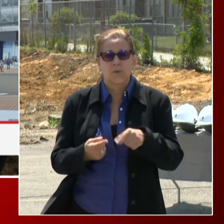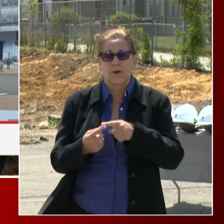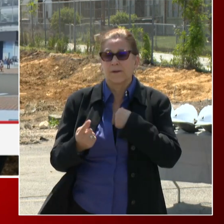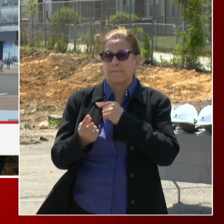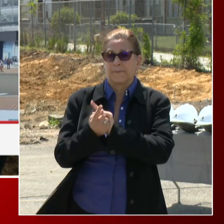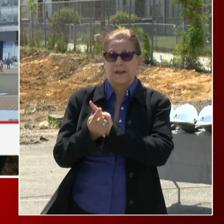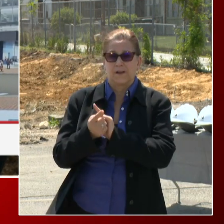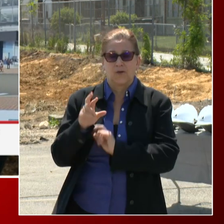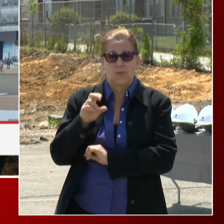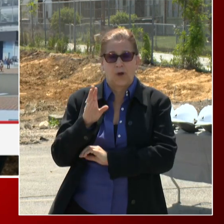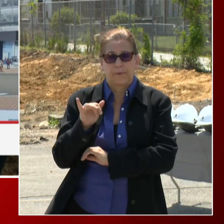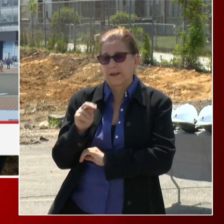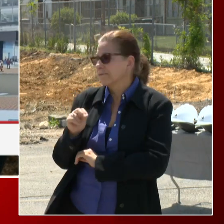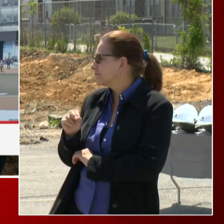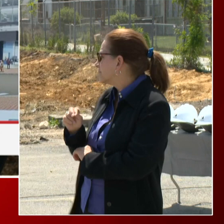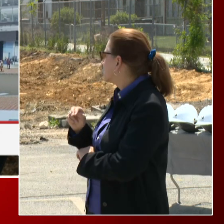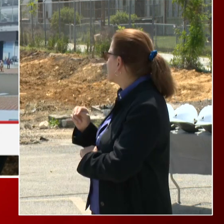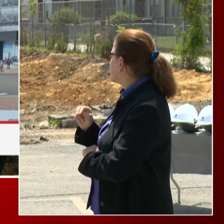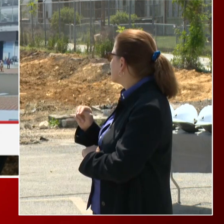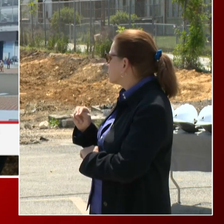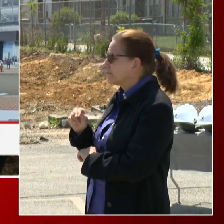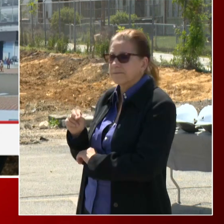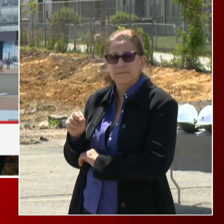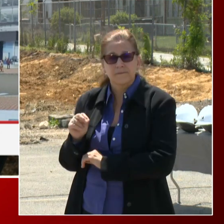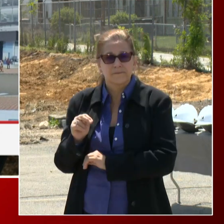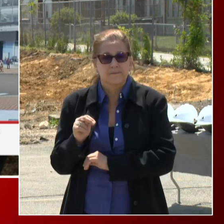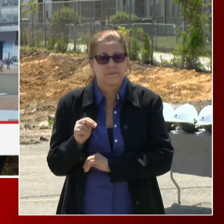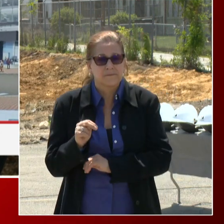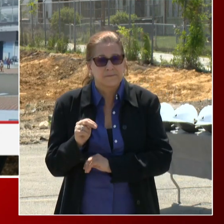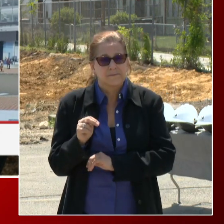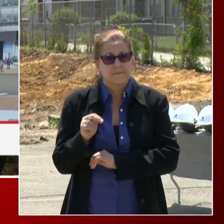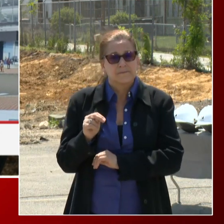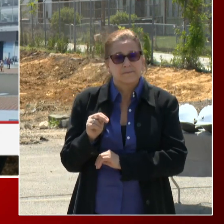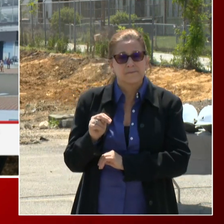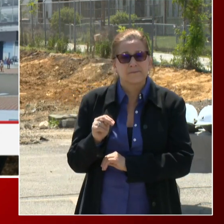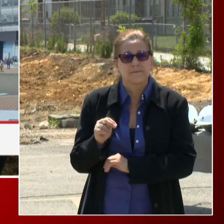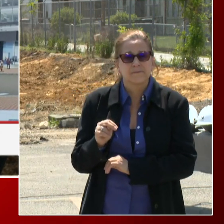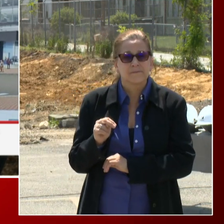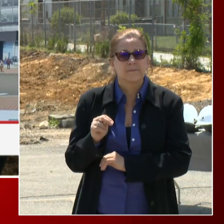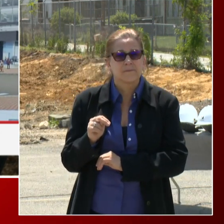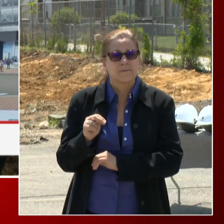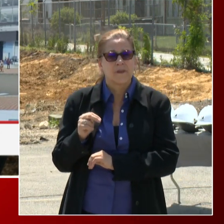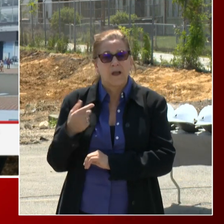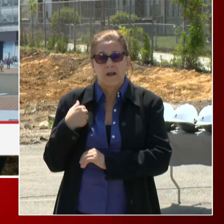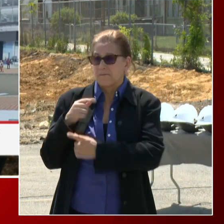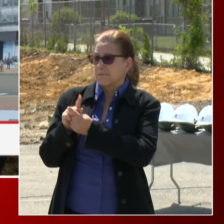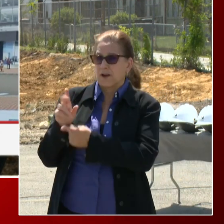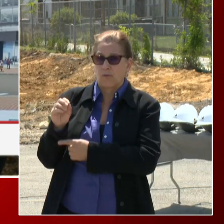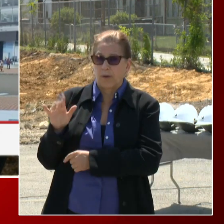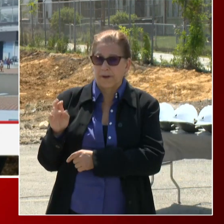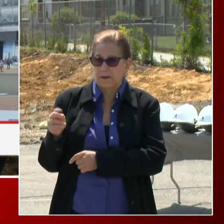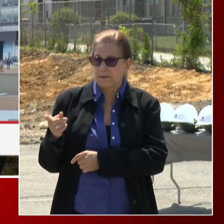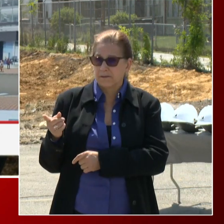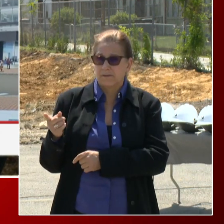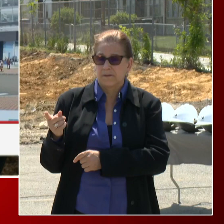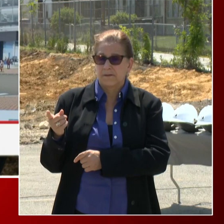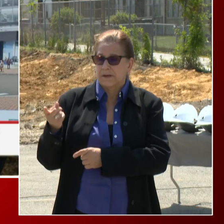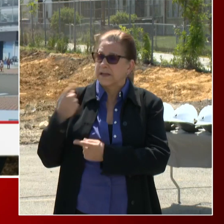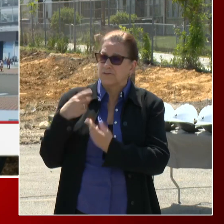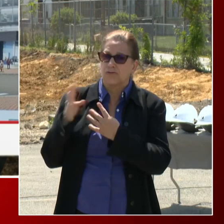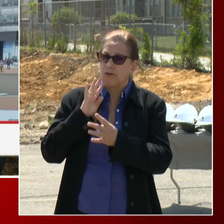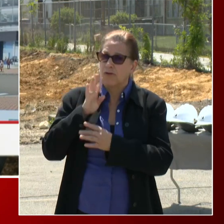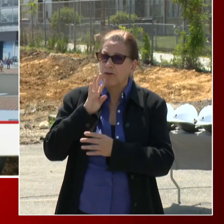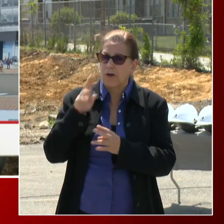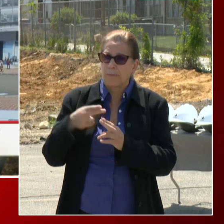project, we talked about it under the auspices of how I could be helpful to